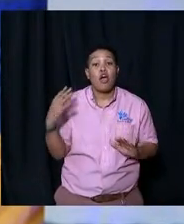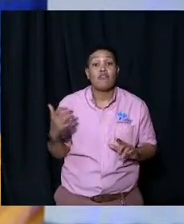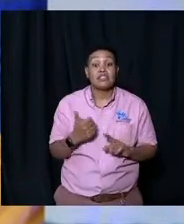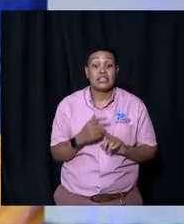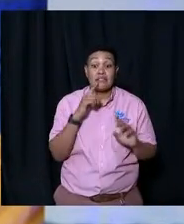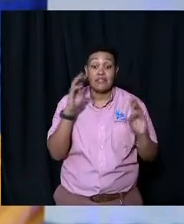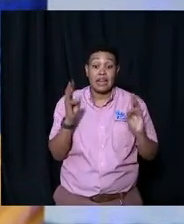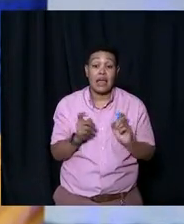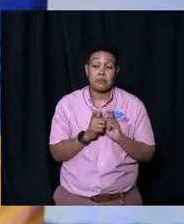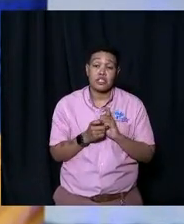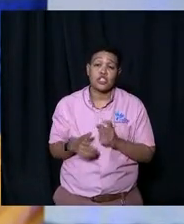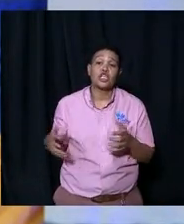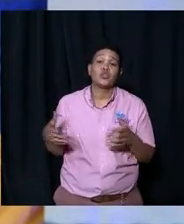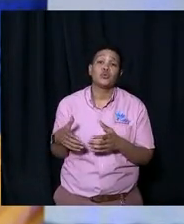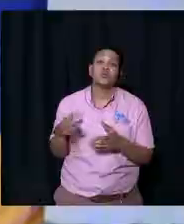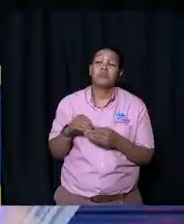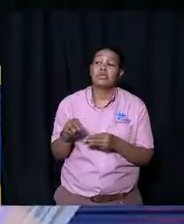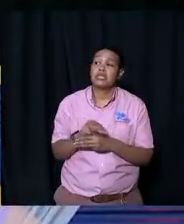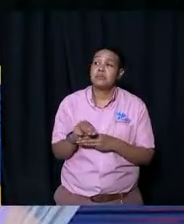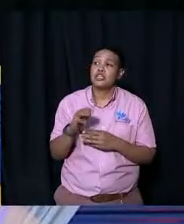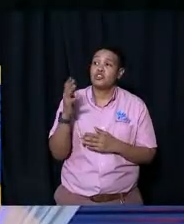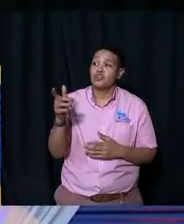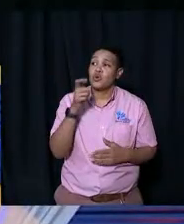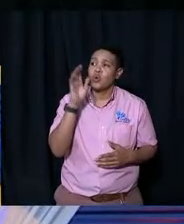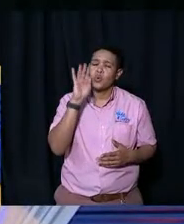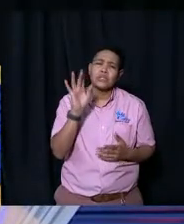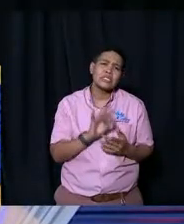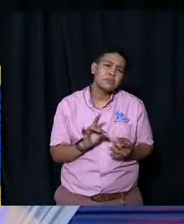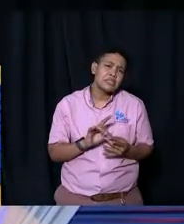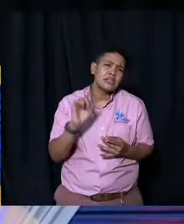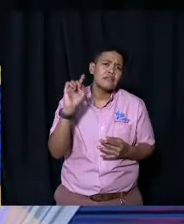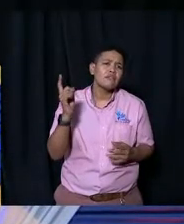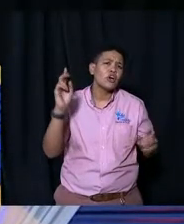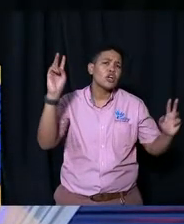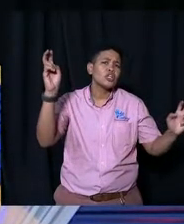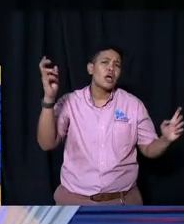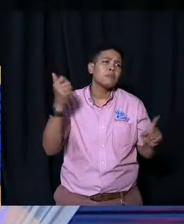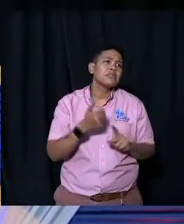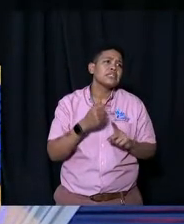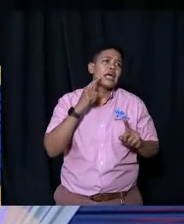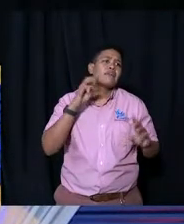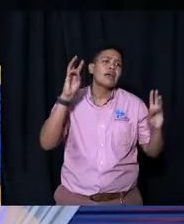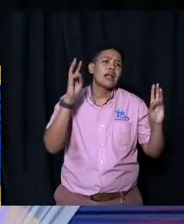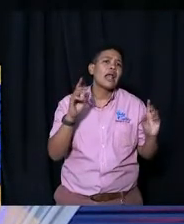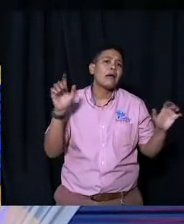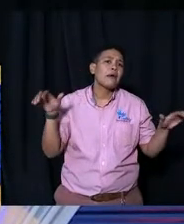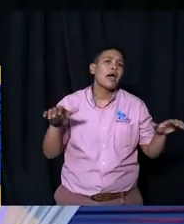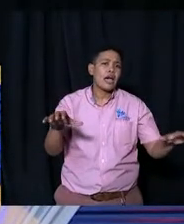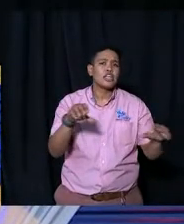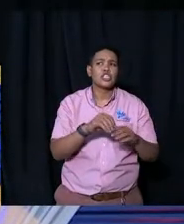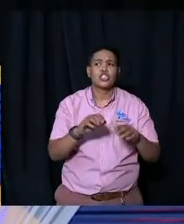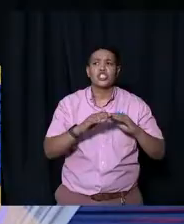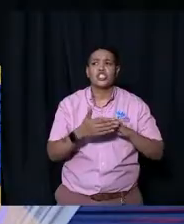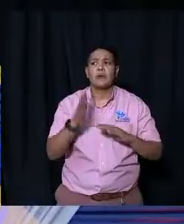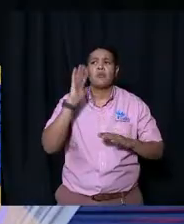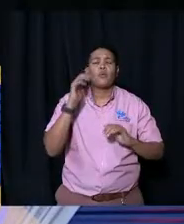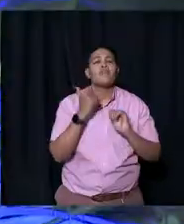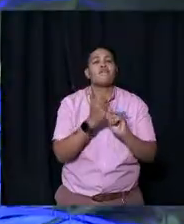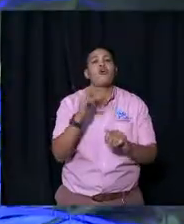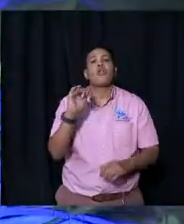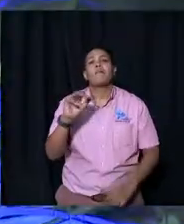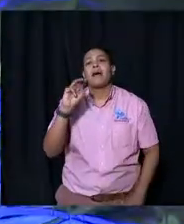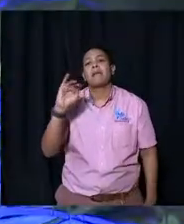the Climate Change Division of the Ministry, who will speak first on the topic Climate Action in Jamaica. He'll be followed by